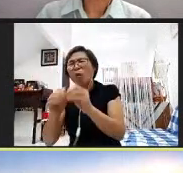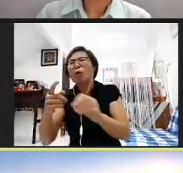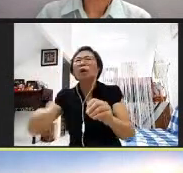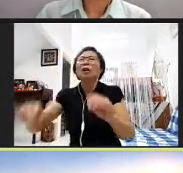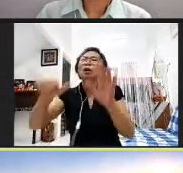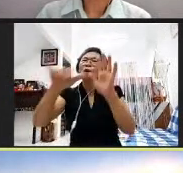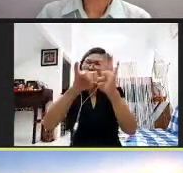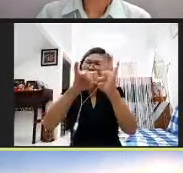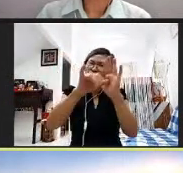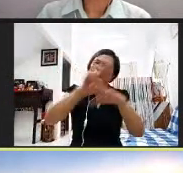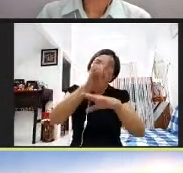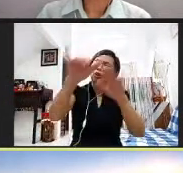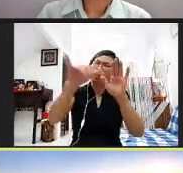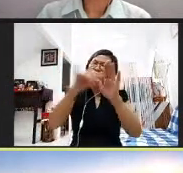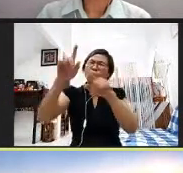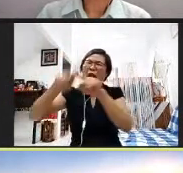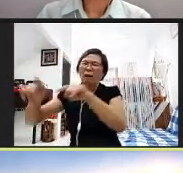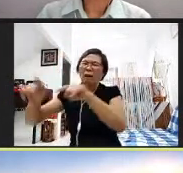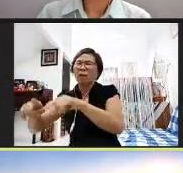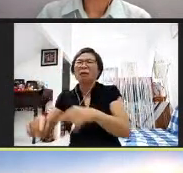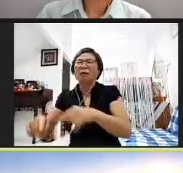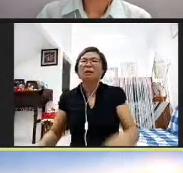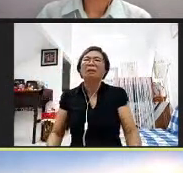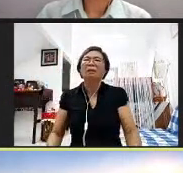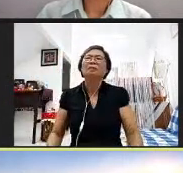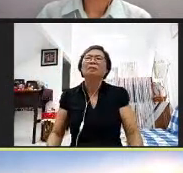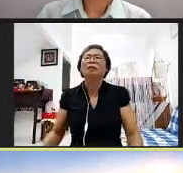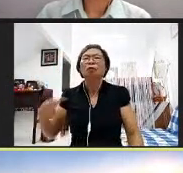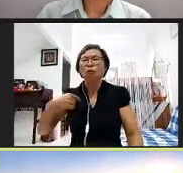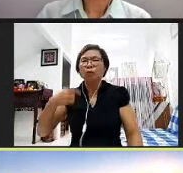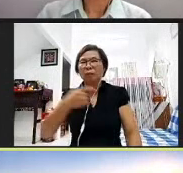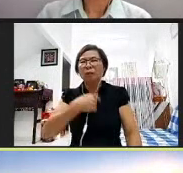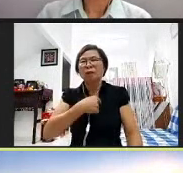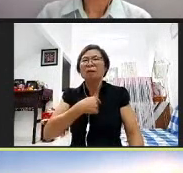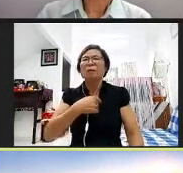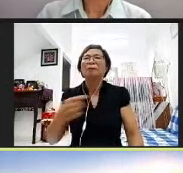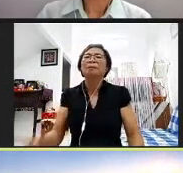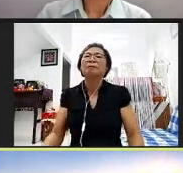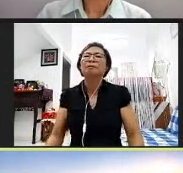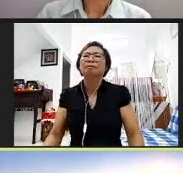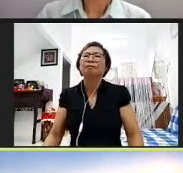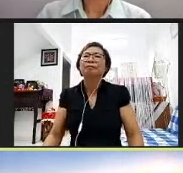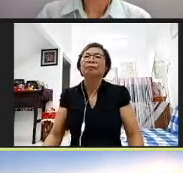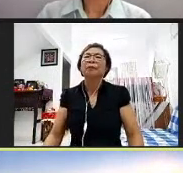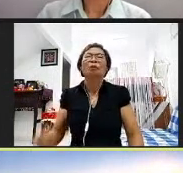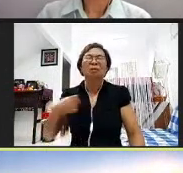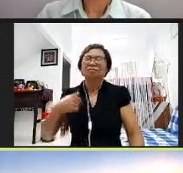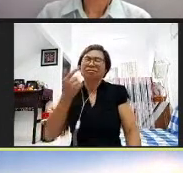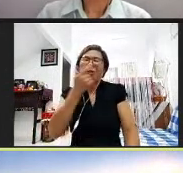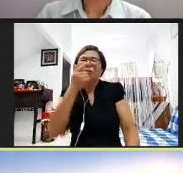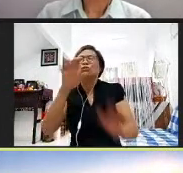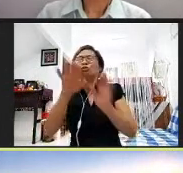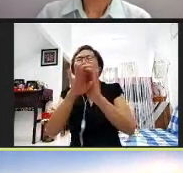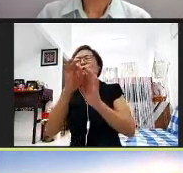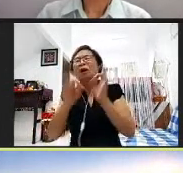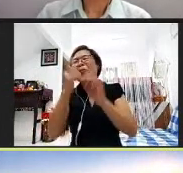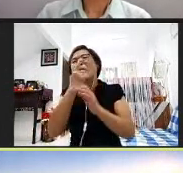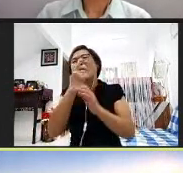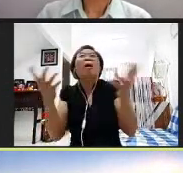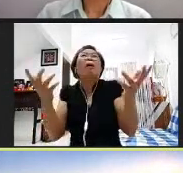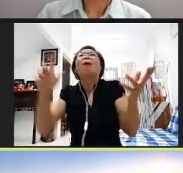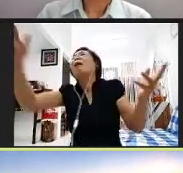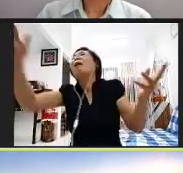YouTube, use this and that. But is that what we want? We have to ask ourselves. So if we doesn't want this, how else